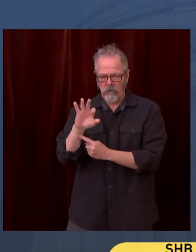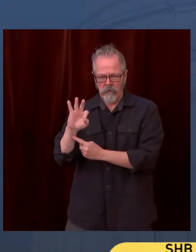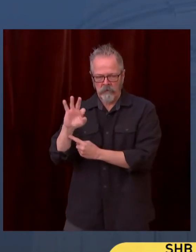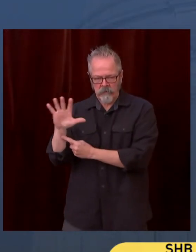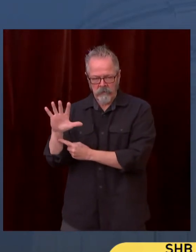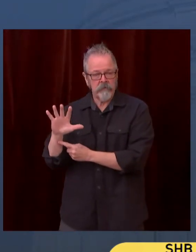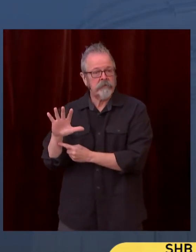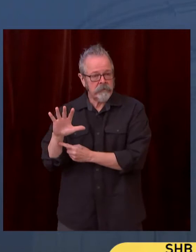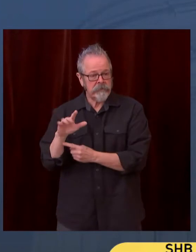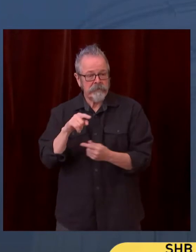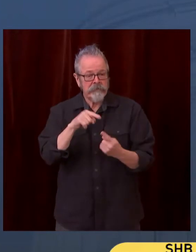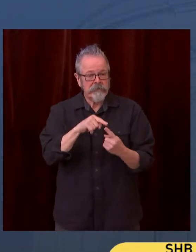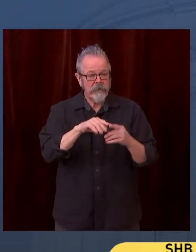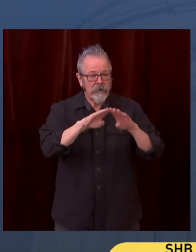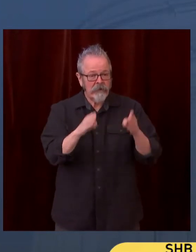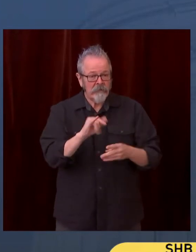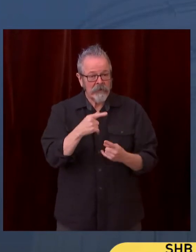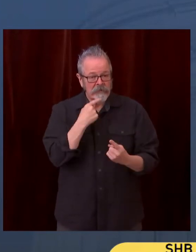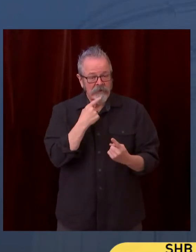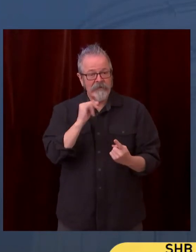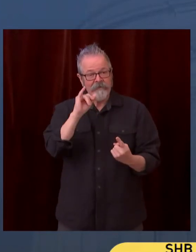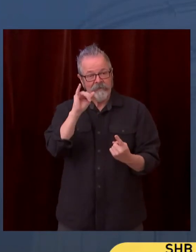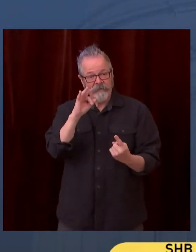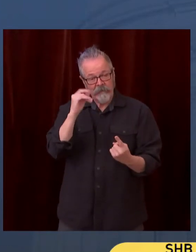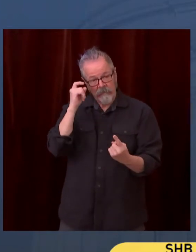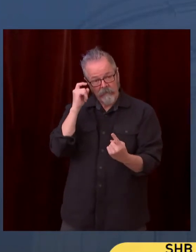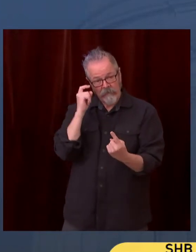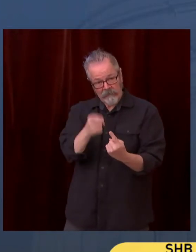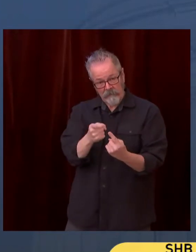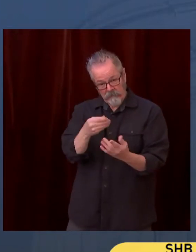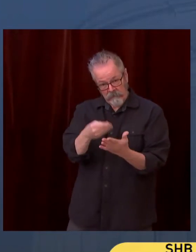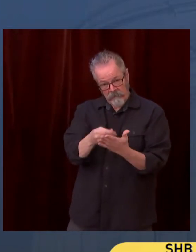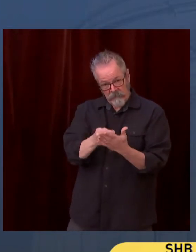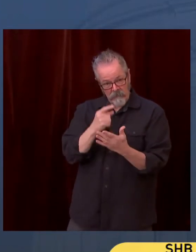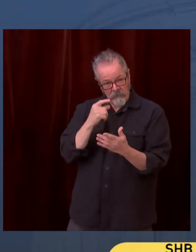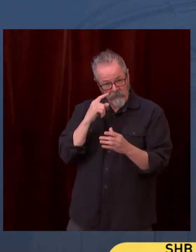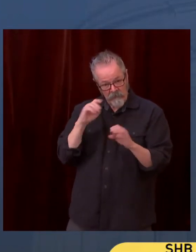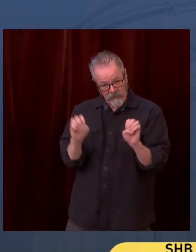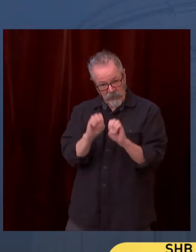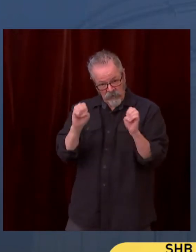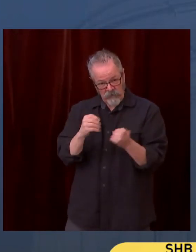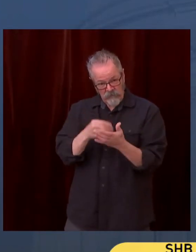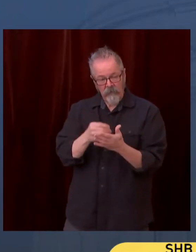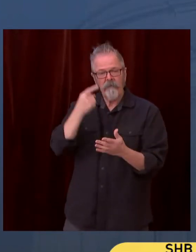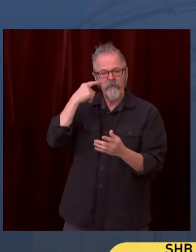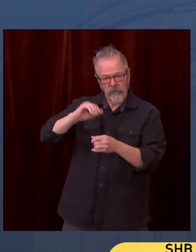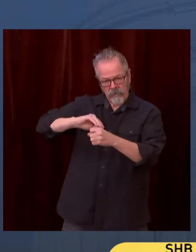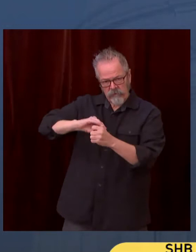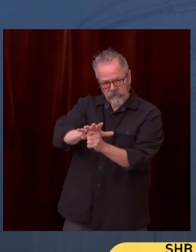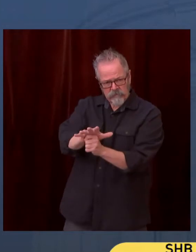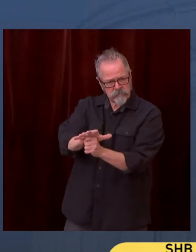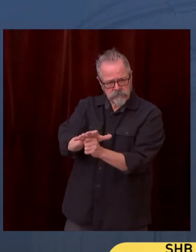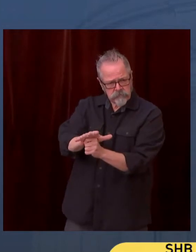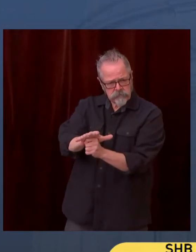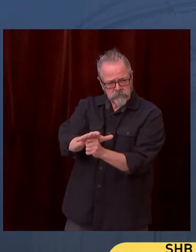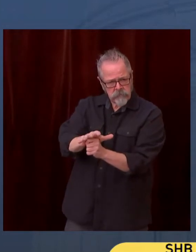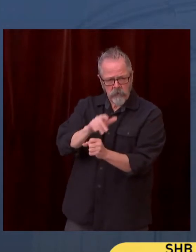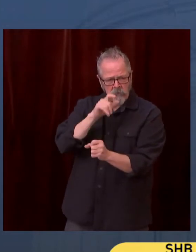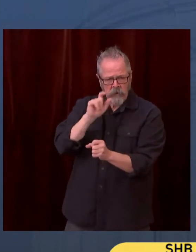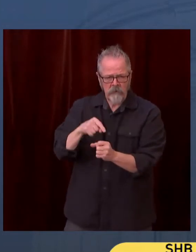on COVID-19 emergency assistance grants. This will help them receive the most possible benefits from this